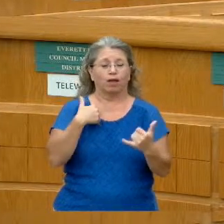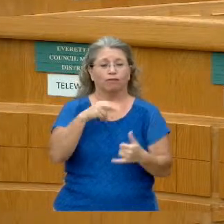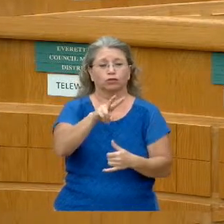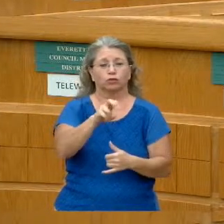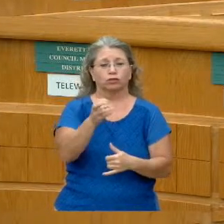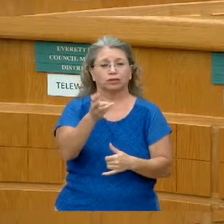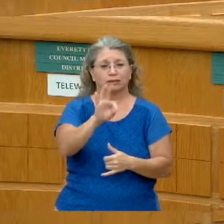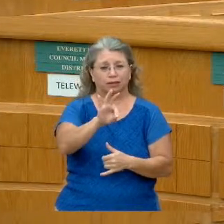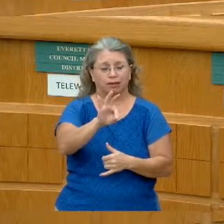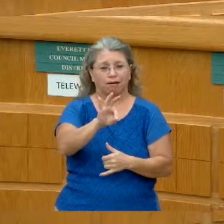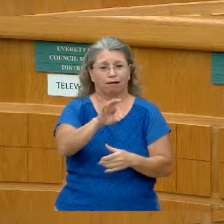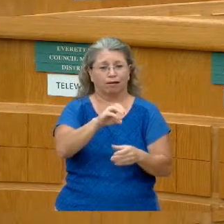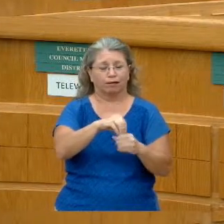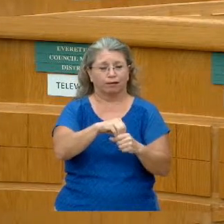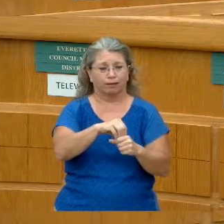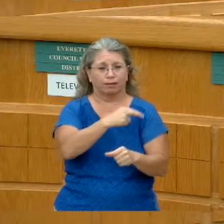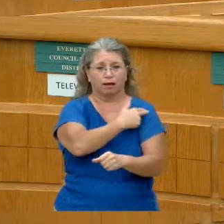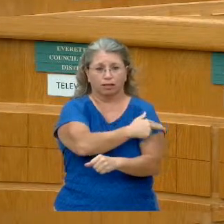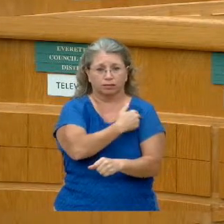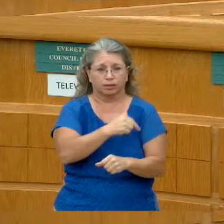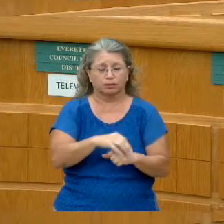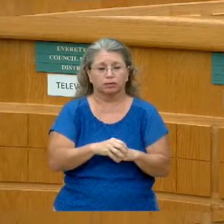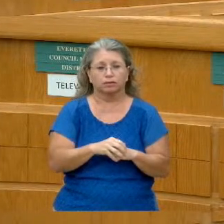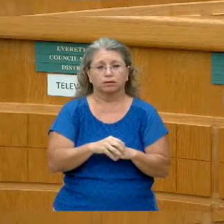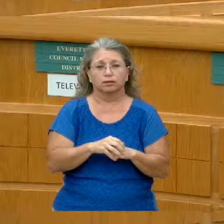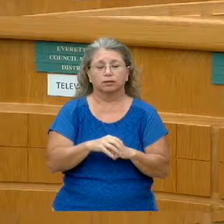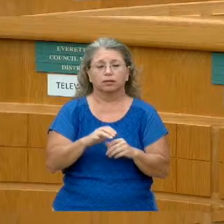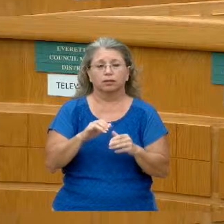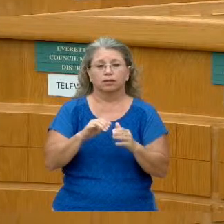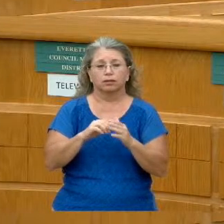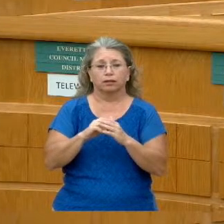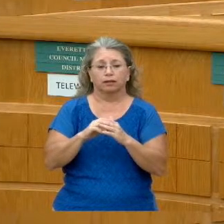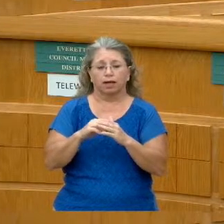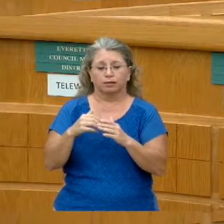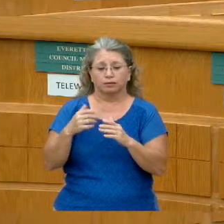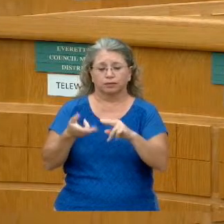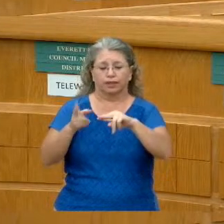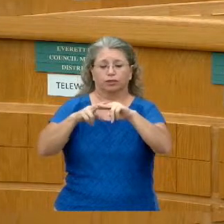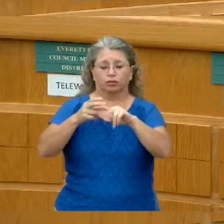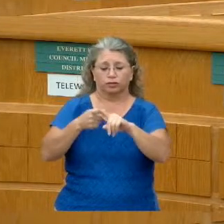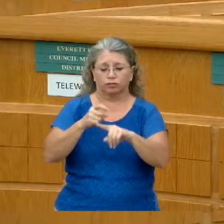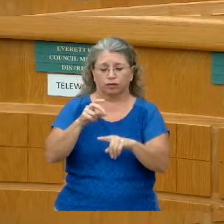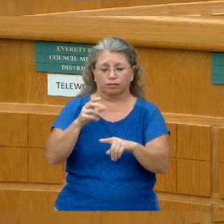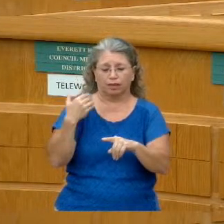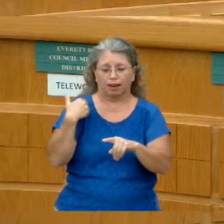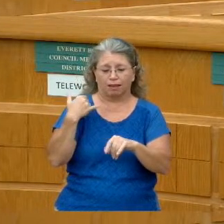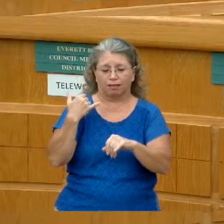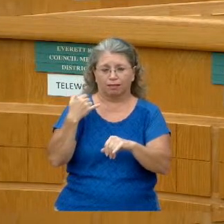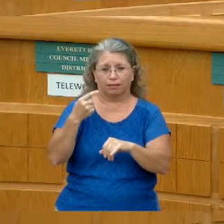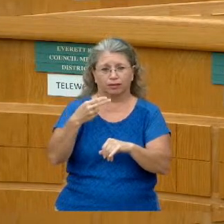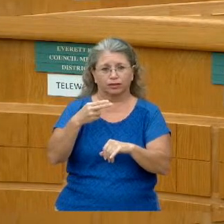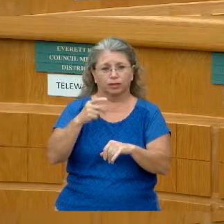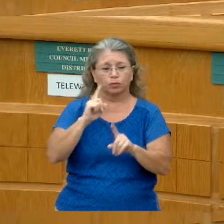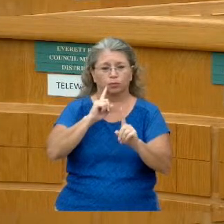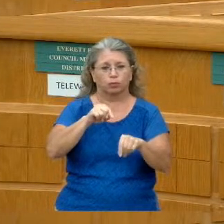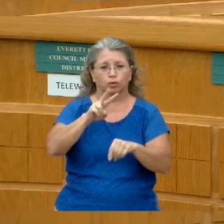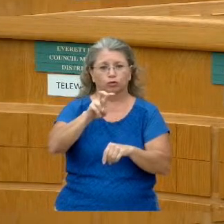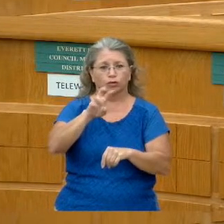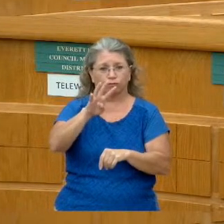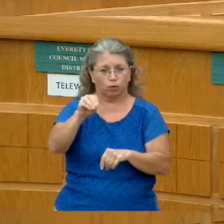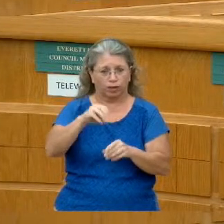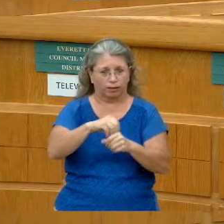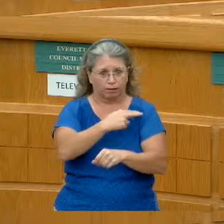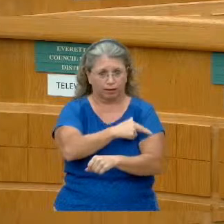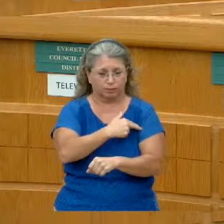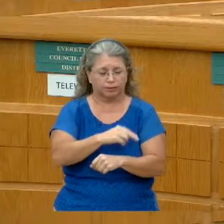from 240 and up from below 200 when we last reported before the 4th of July break.